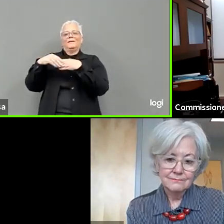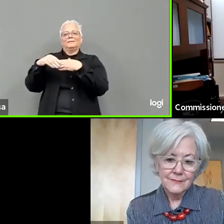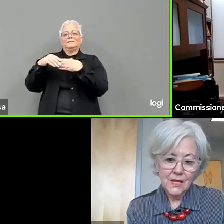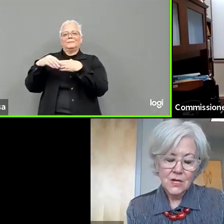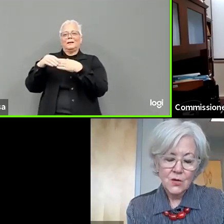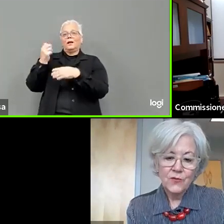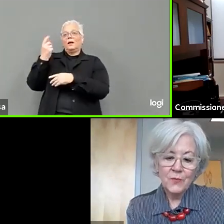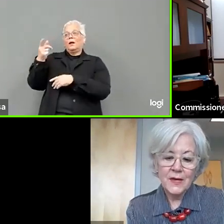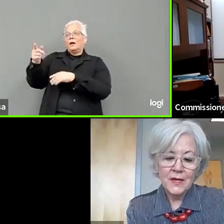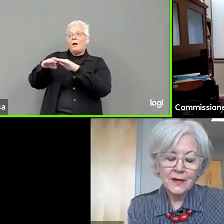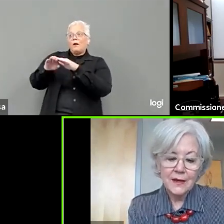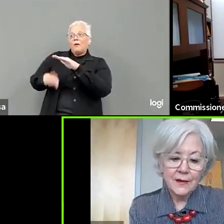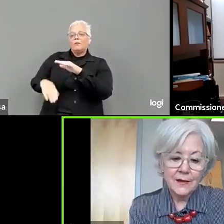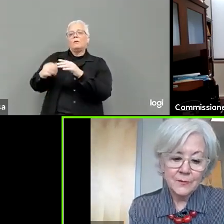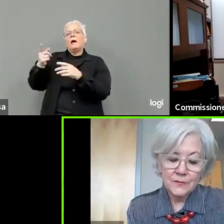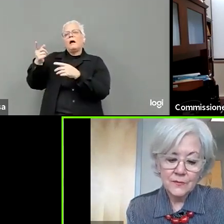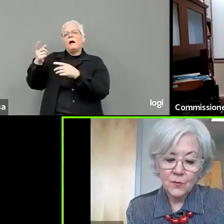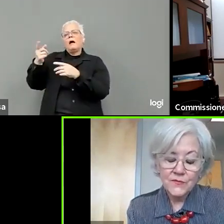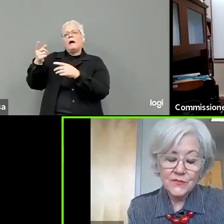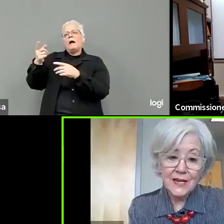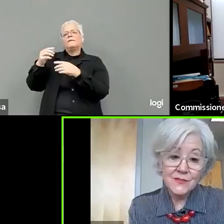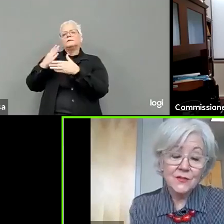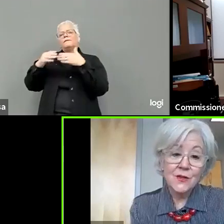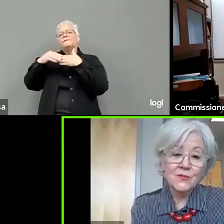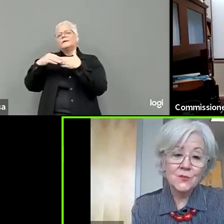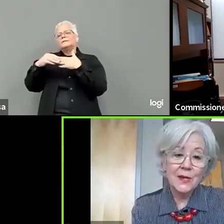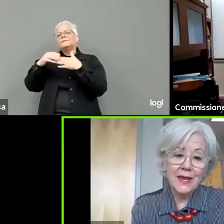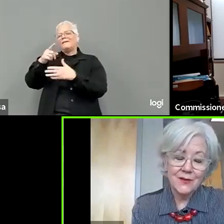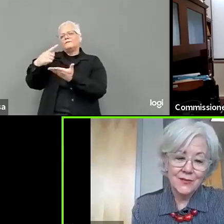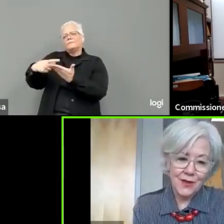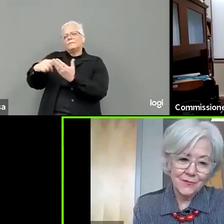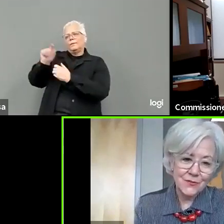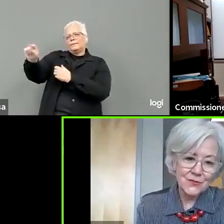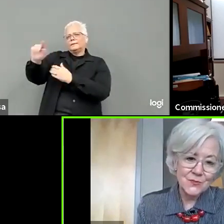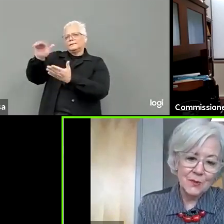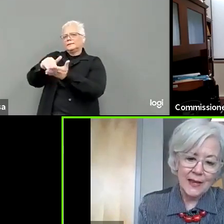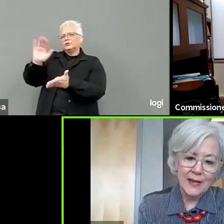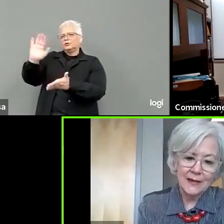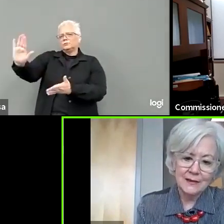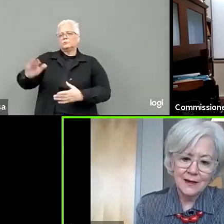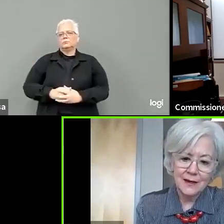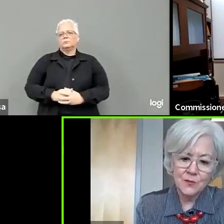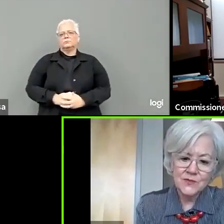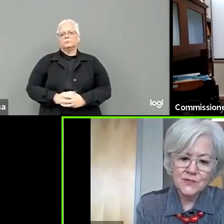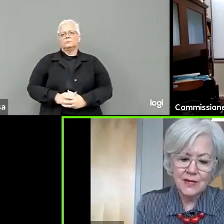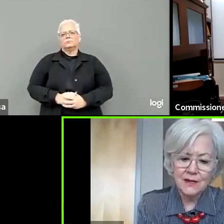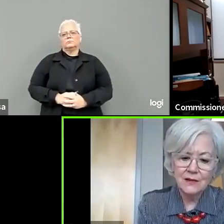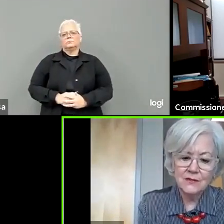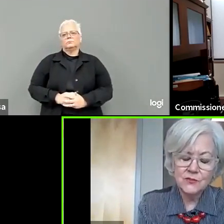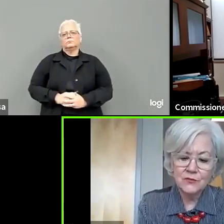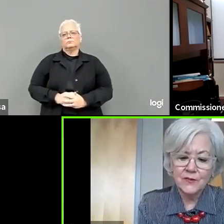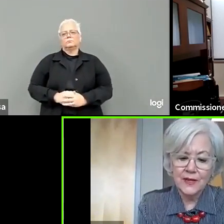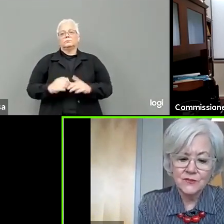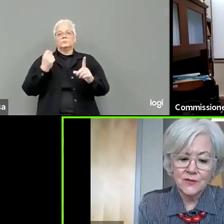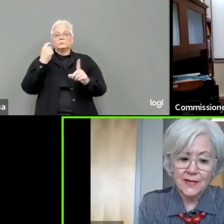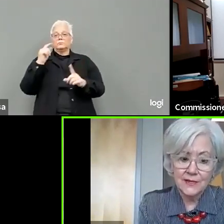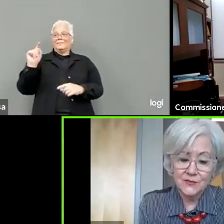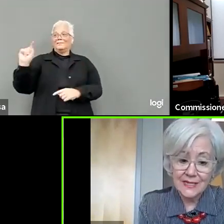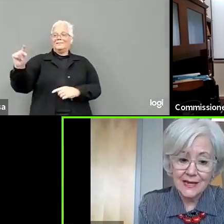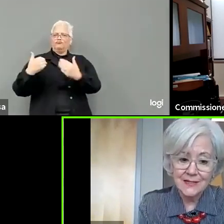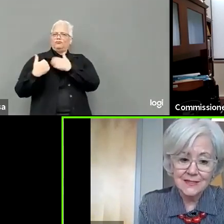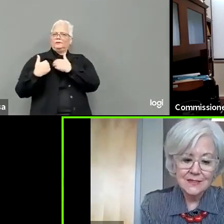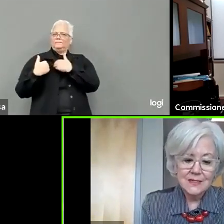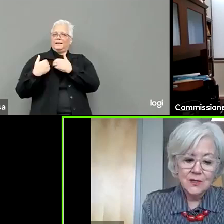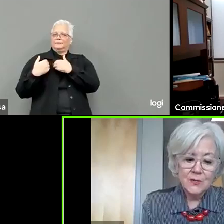serve? We've been, we've stayed as close as we can to the governor's plan, and I would say the general answer to